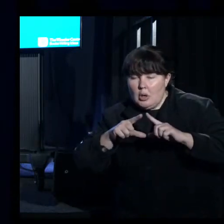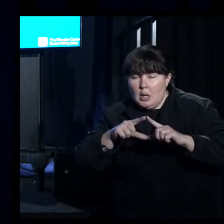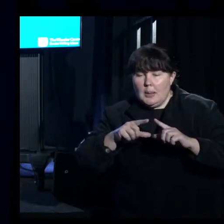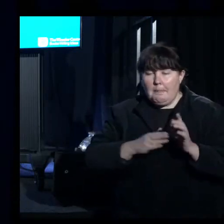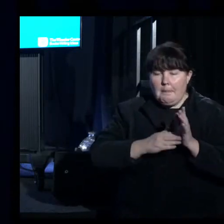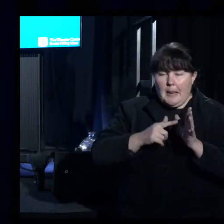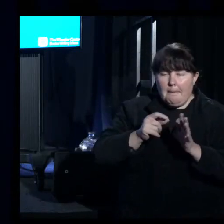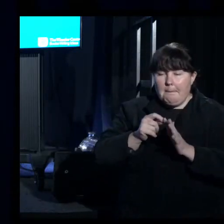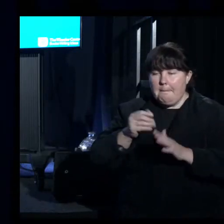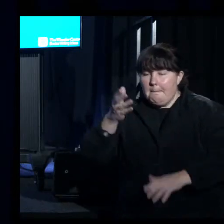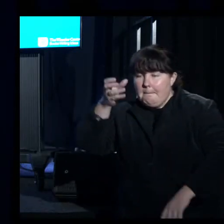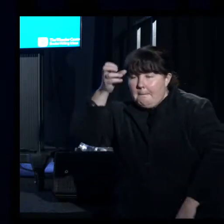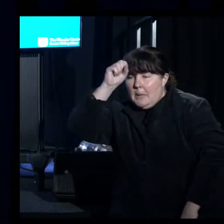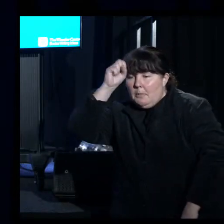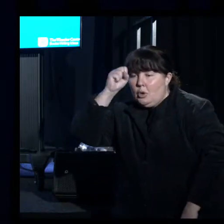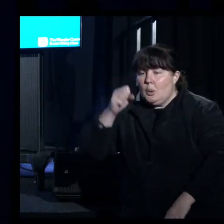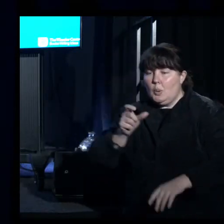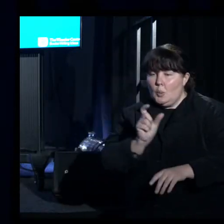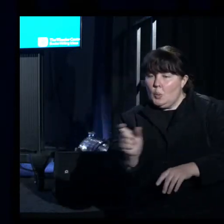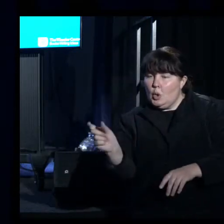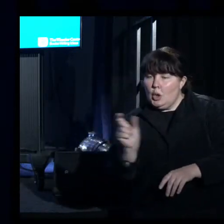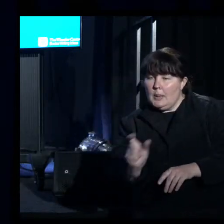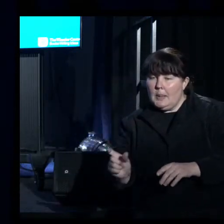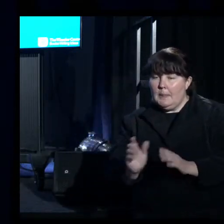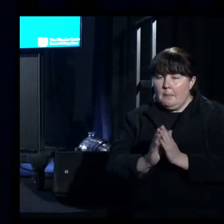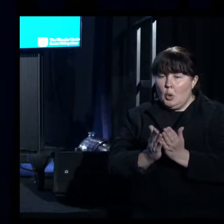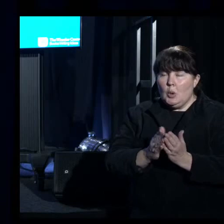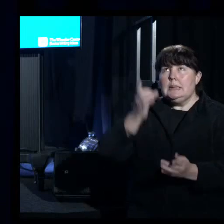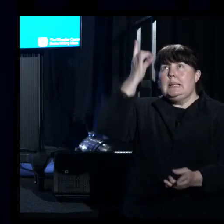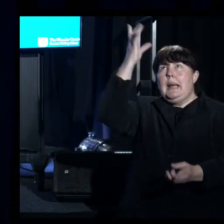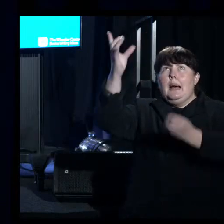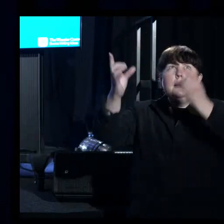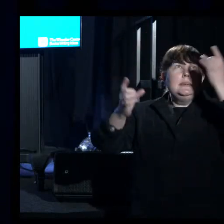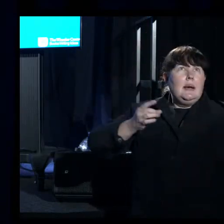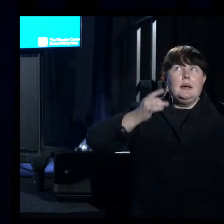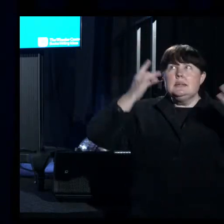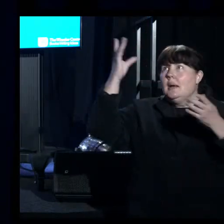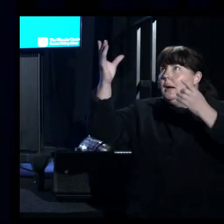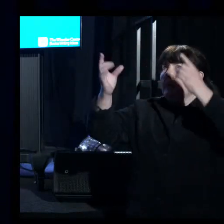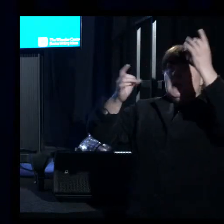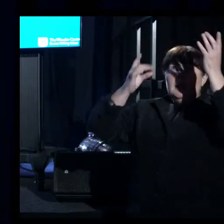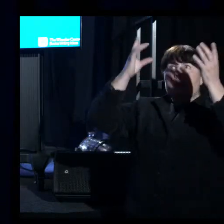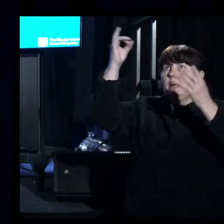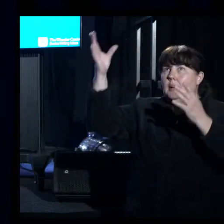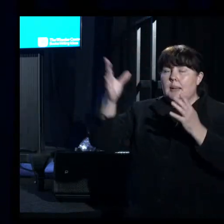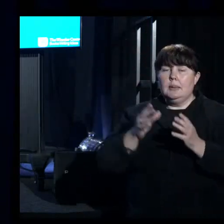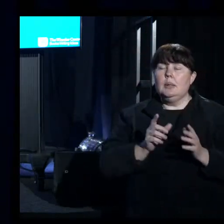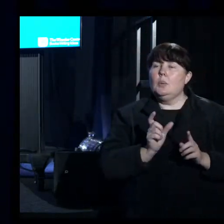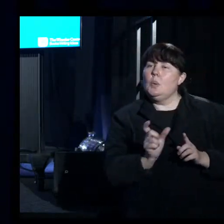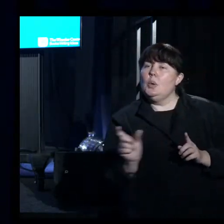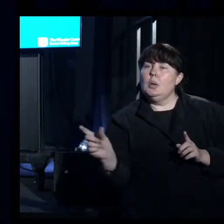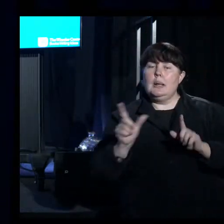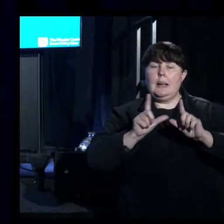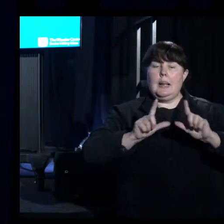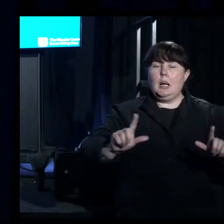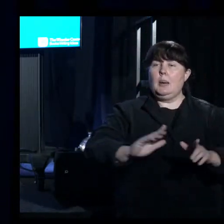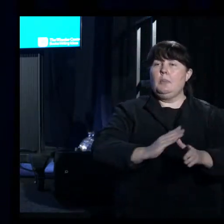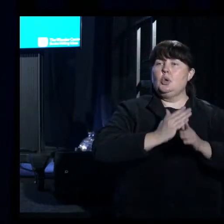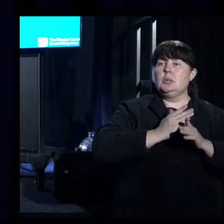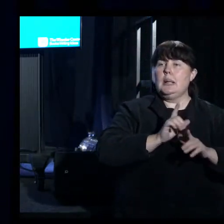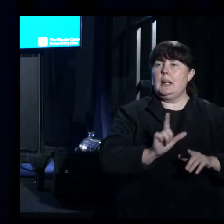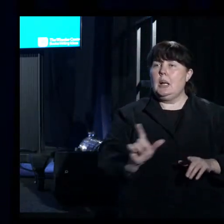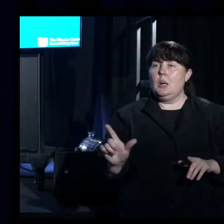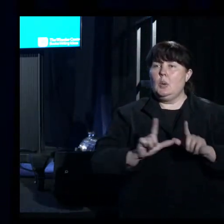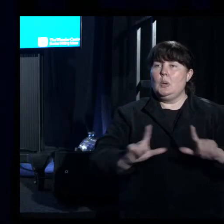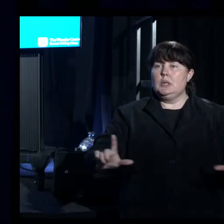book. Stars, stars, stars. Balanyonala, Gila Duganda.